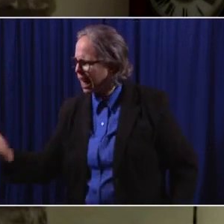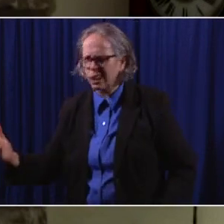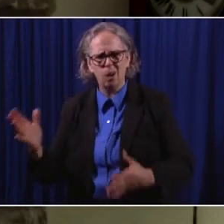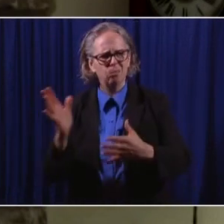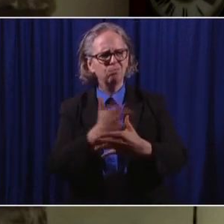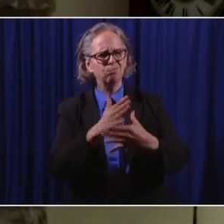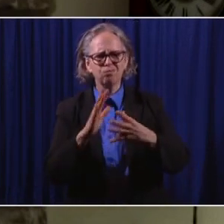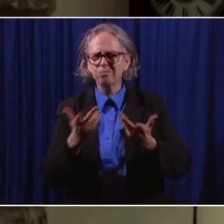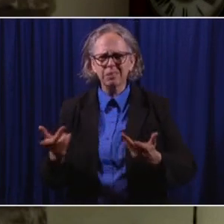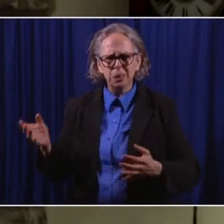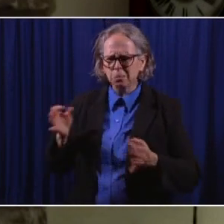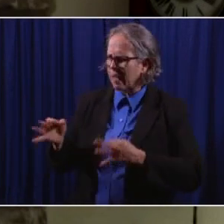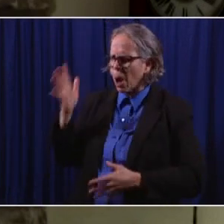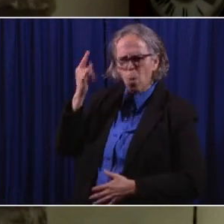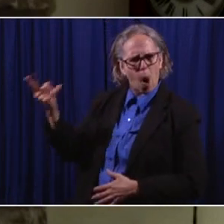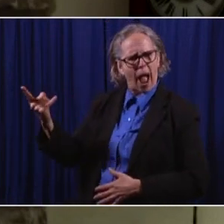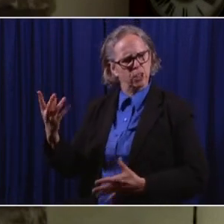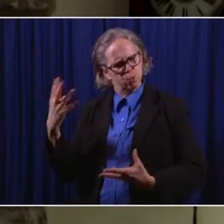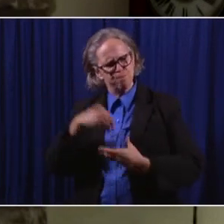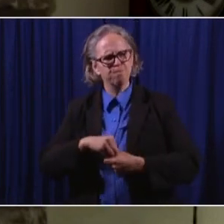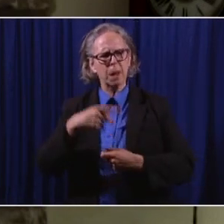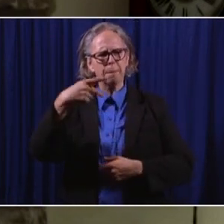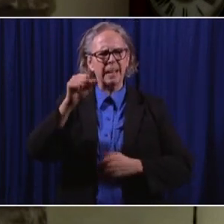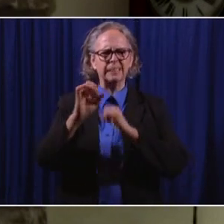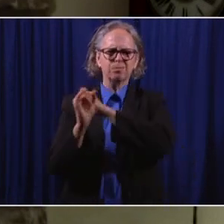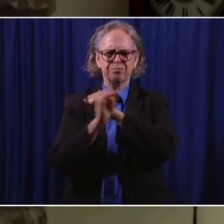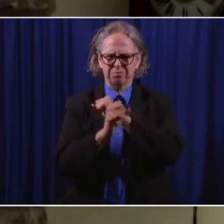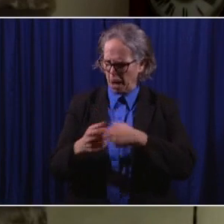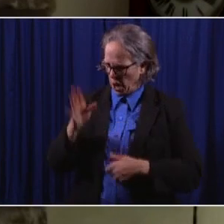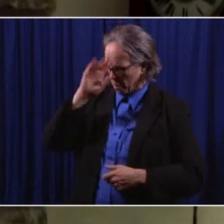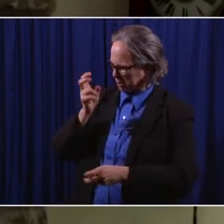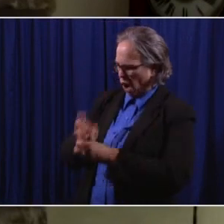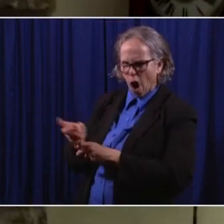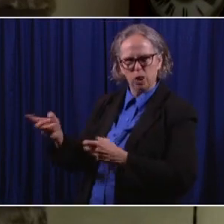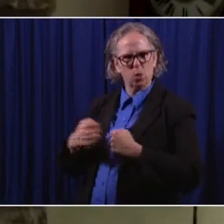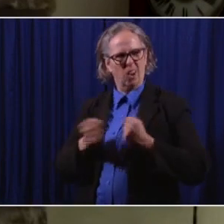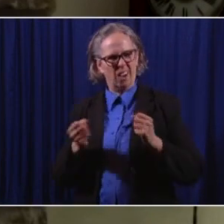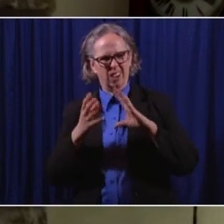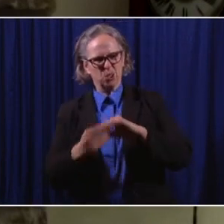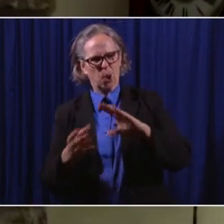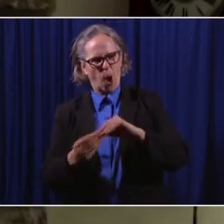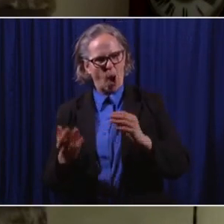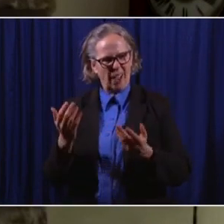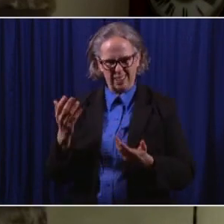it. It had to have been tough, but why did you agree to do that?